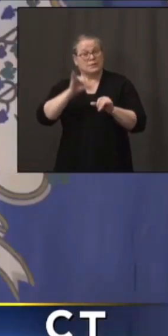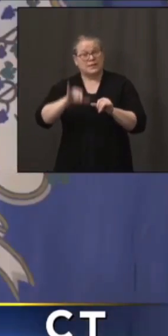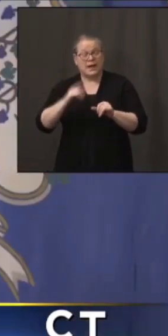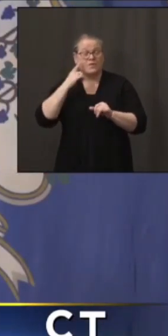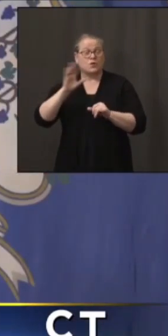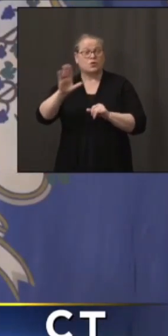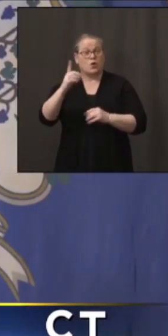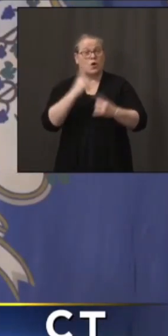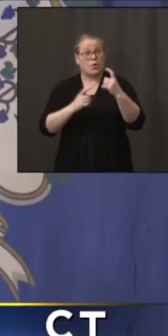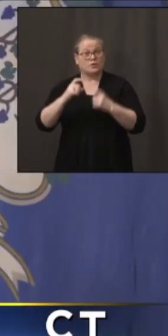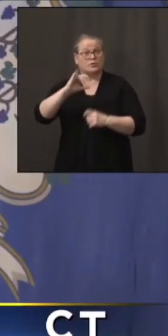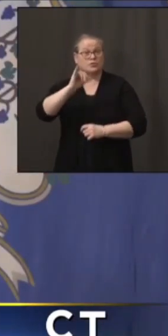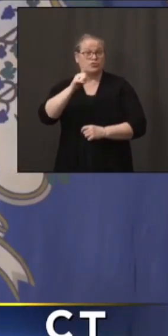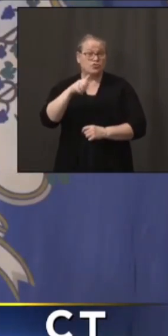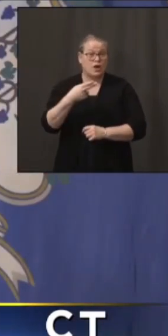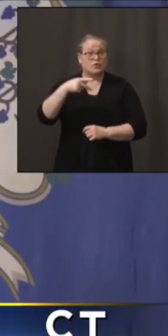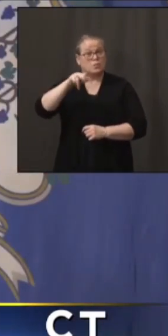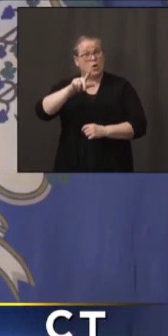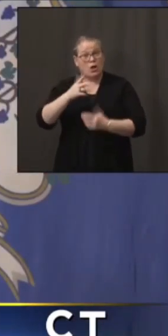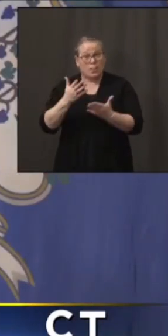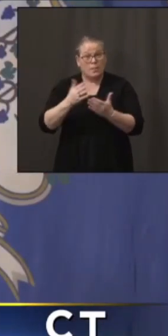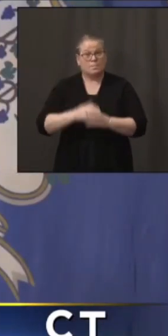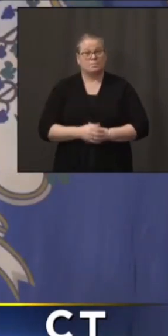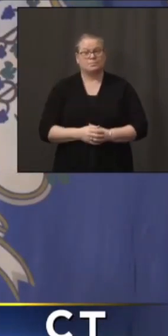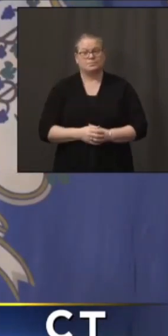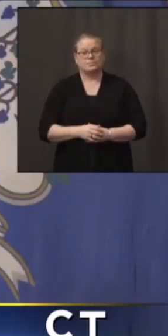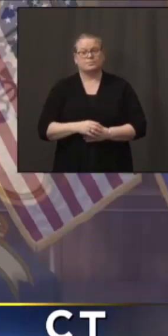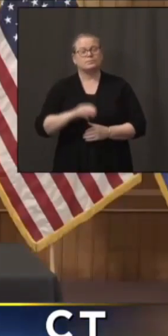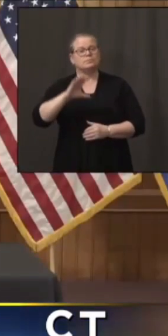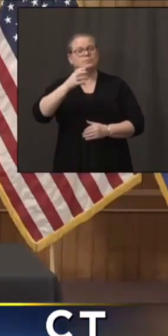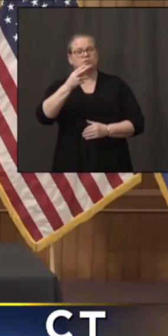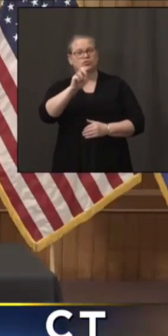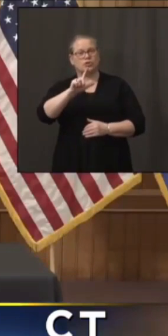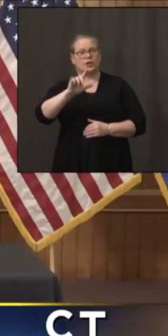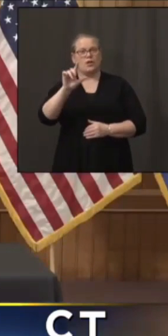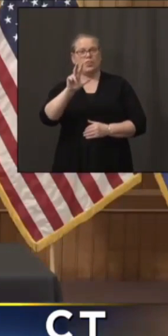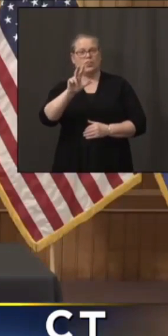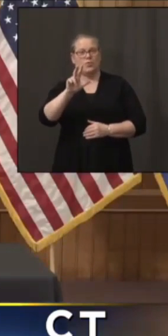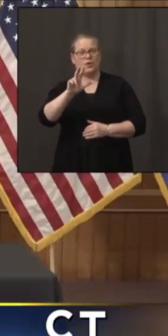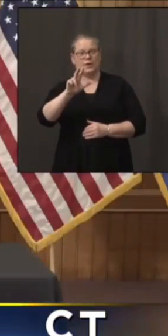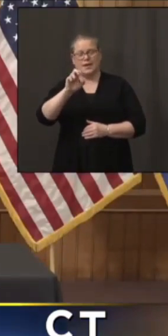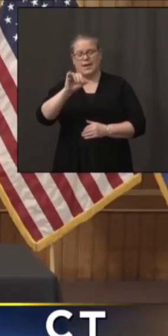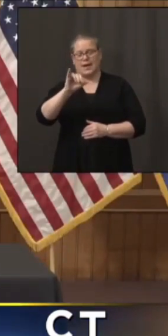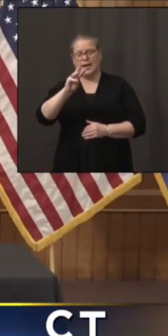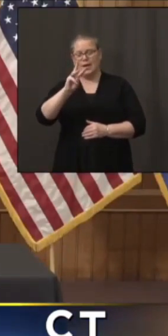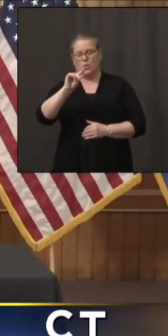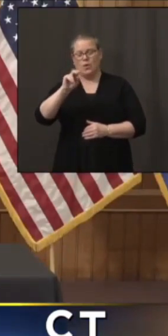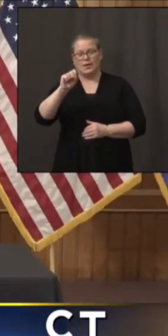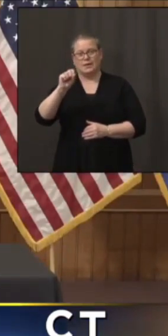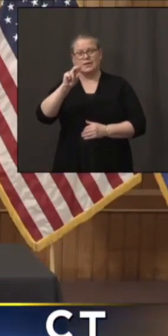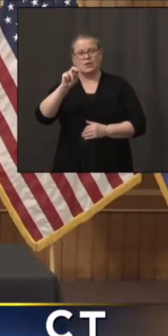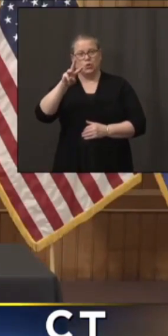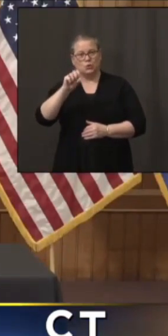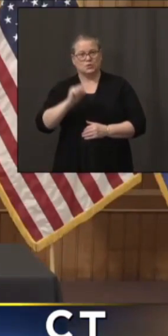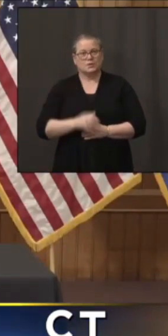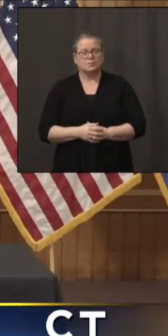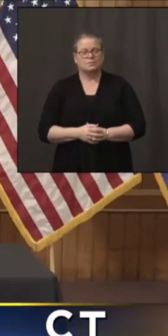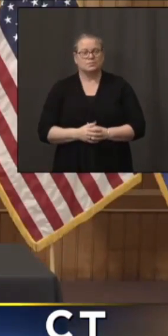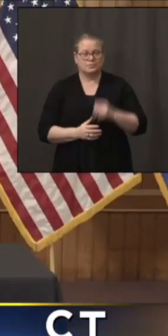Max? Channel 3 Eyewitness News. Yes, Governor, talking about the